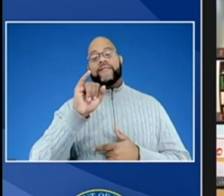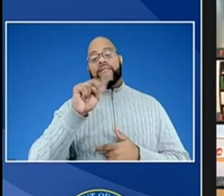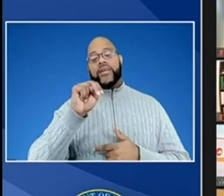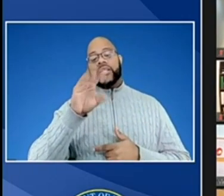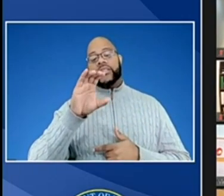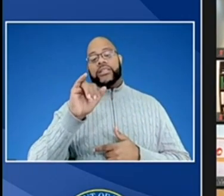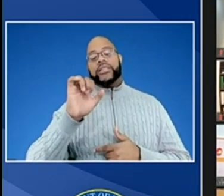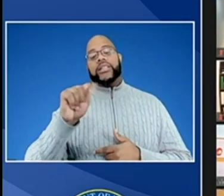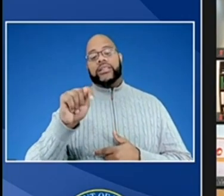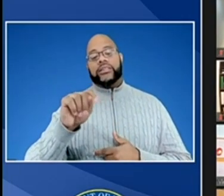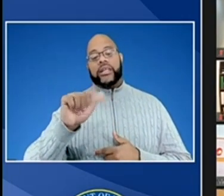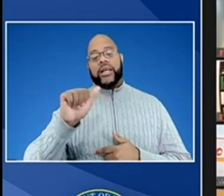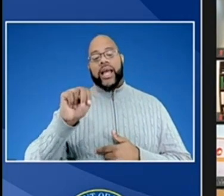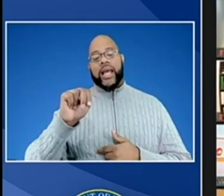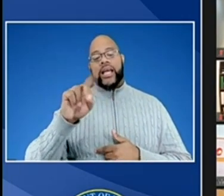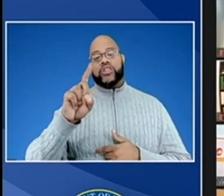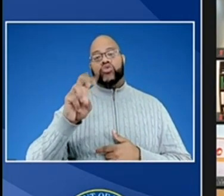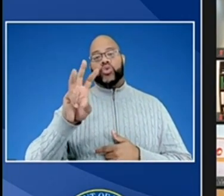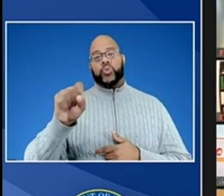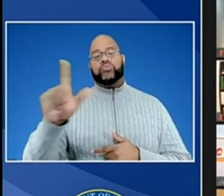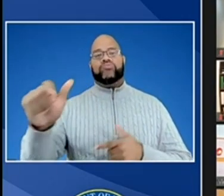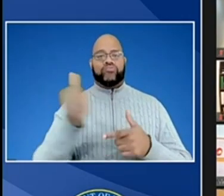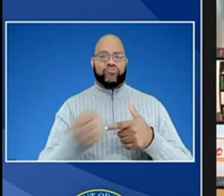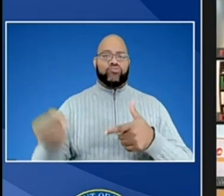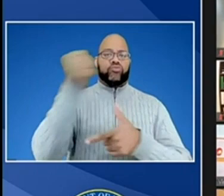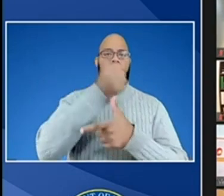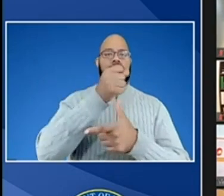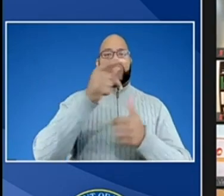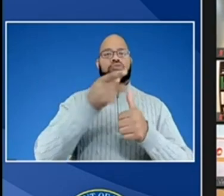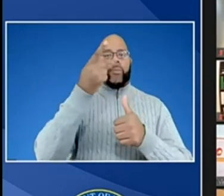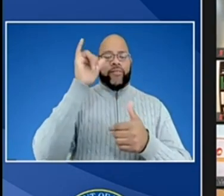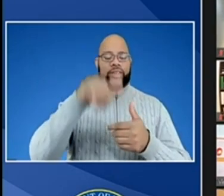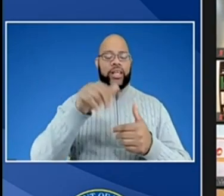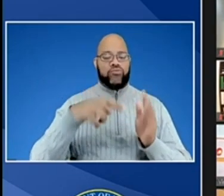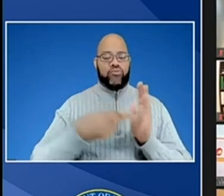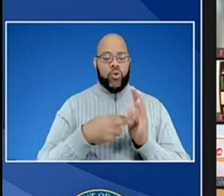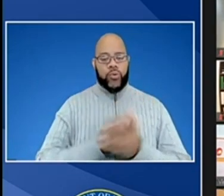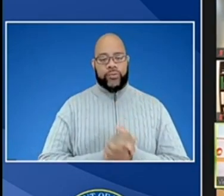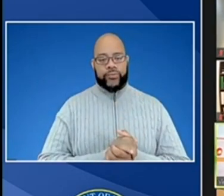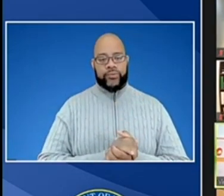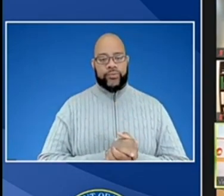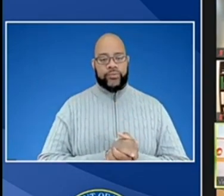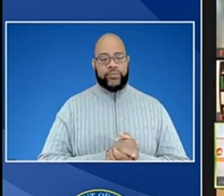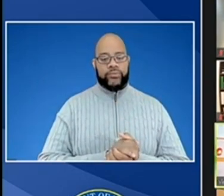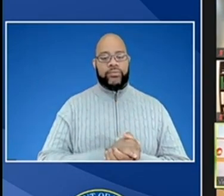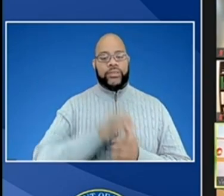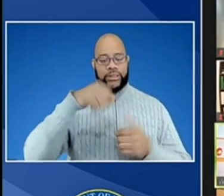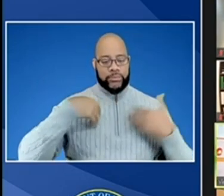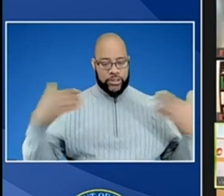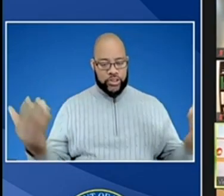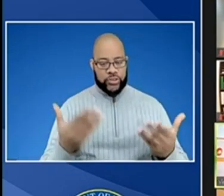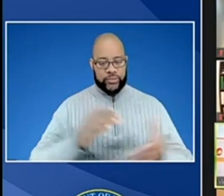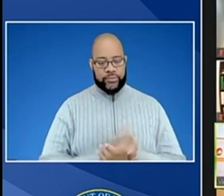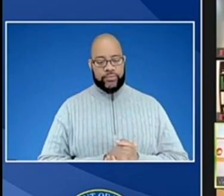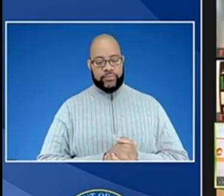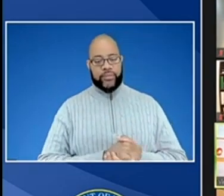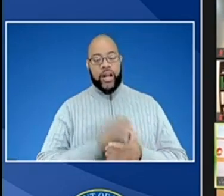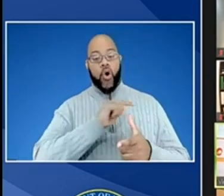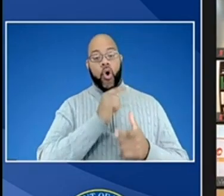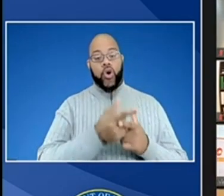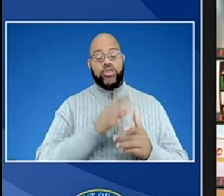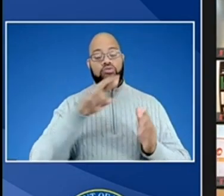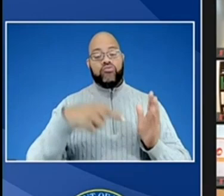will be stepping into the primary role for that. Vincent? Yes, present. Okay, and the alternate